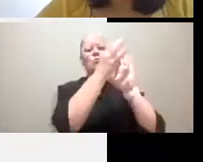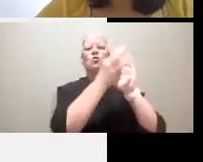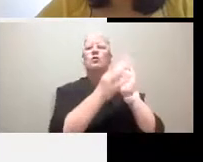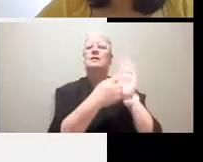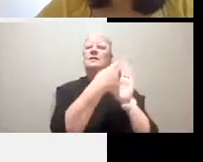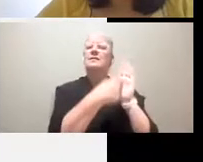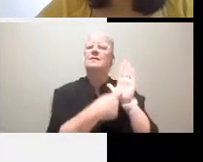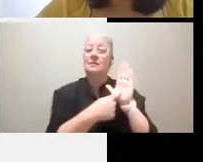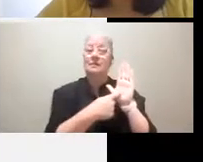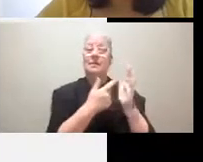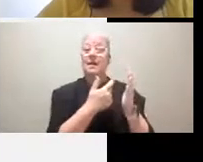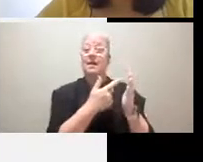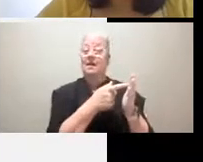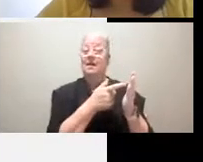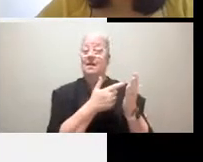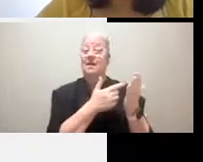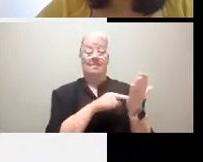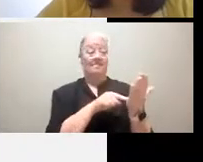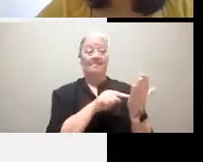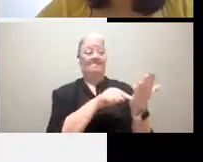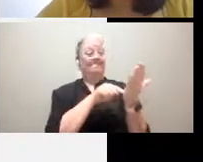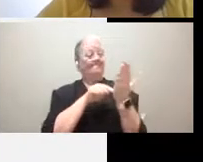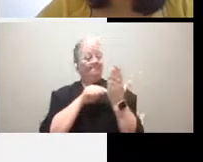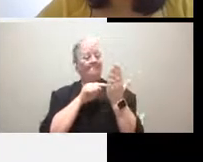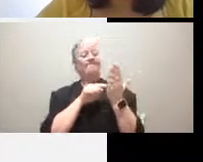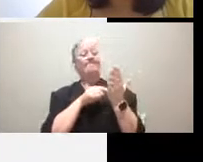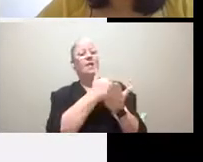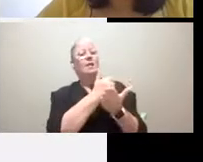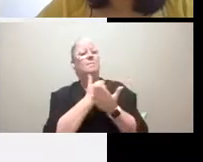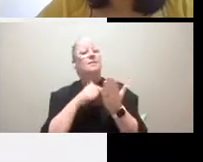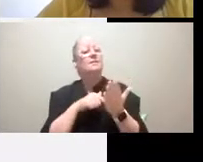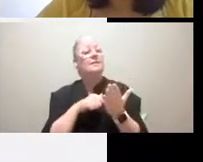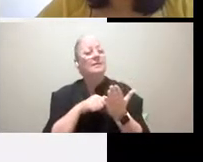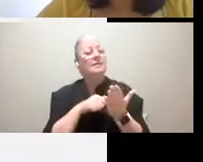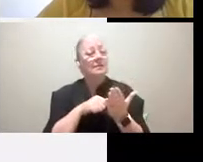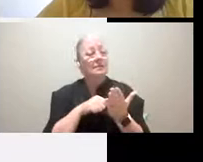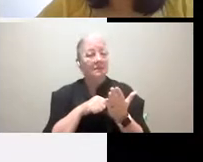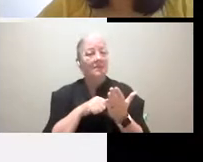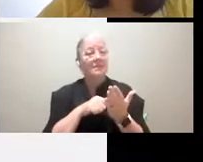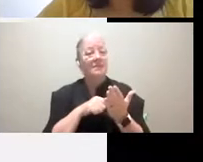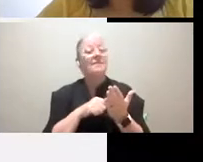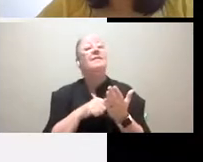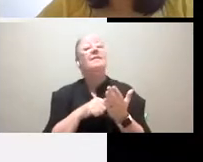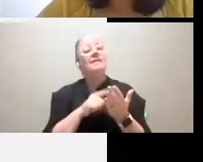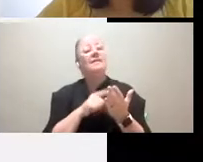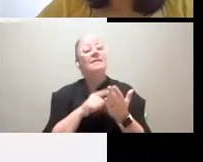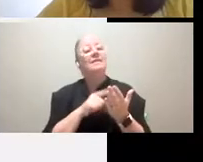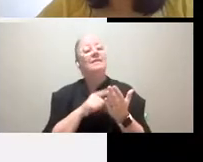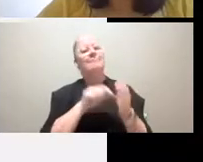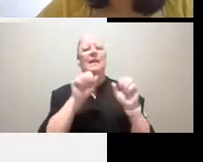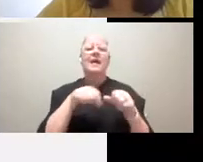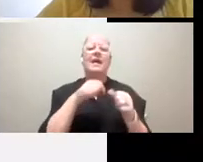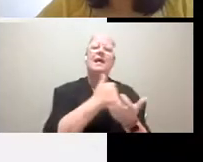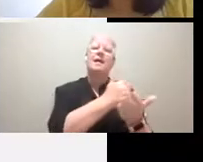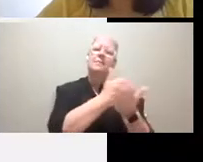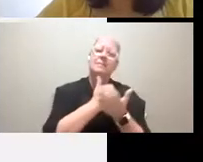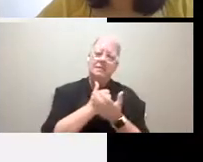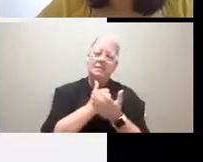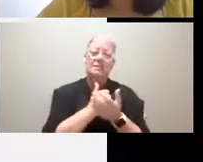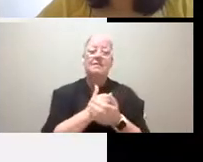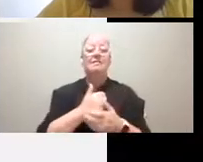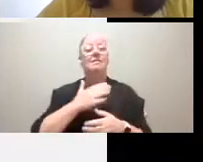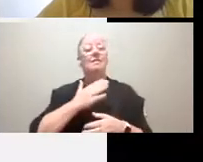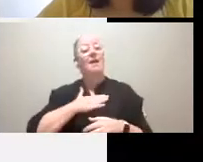the requirements for partnering with AD, but also to help us to see that our